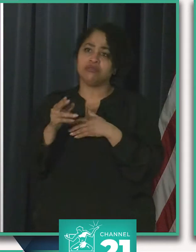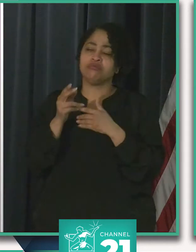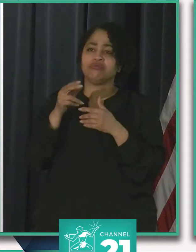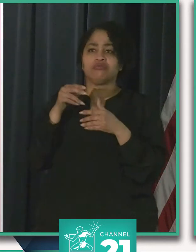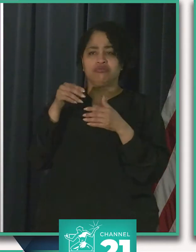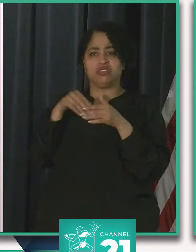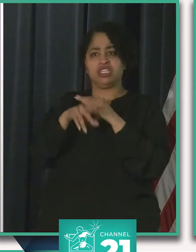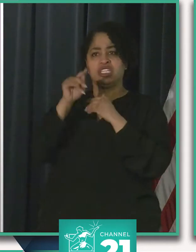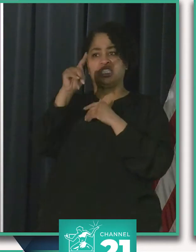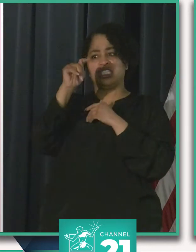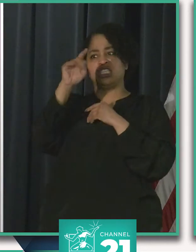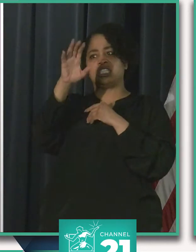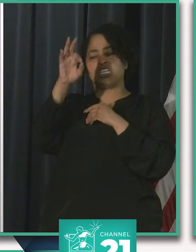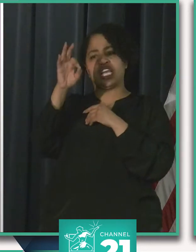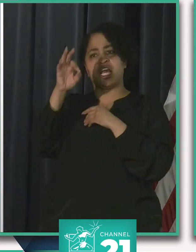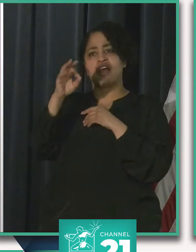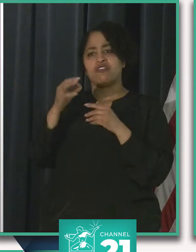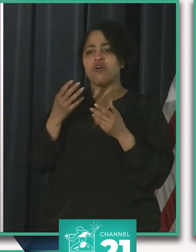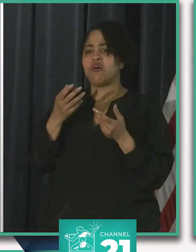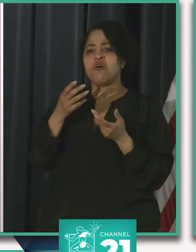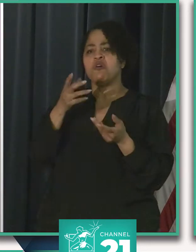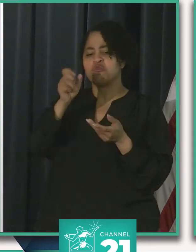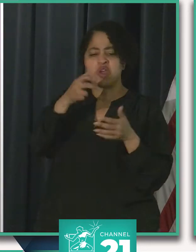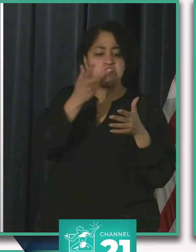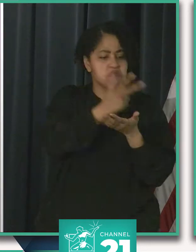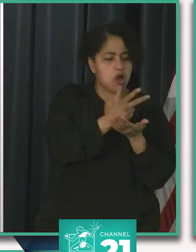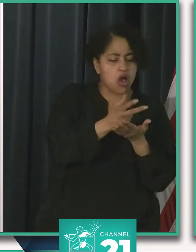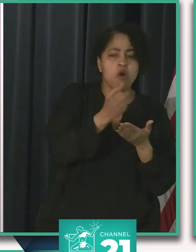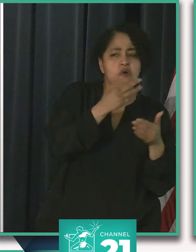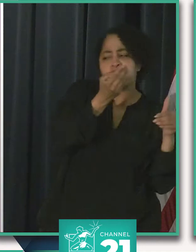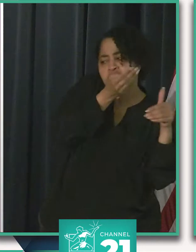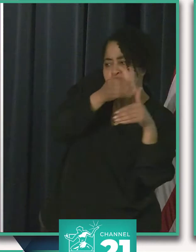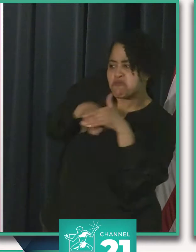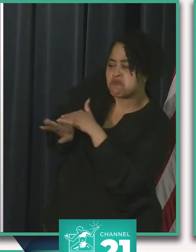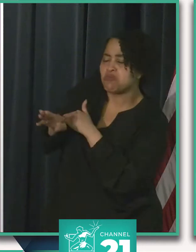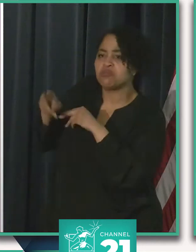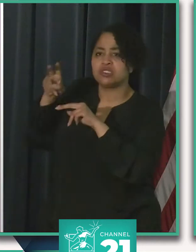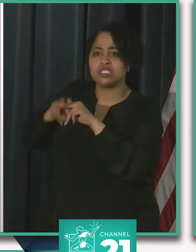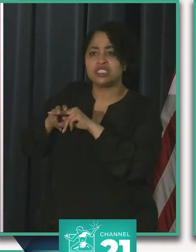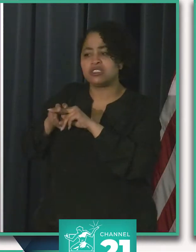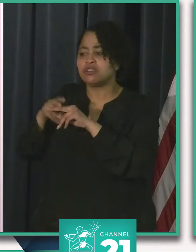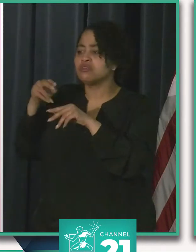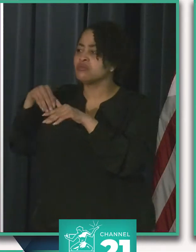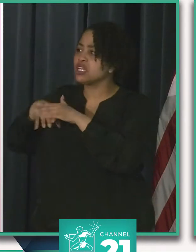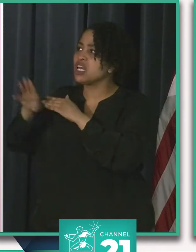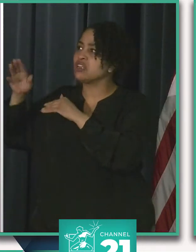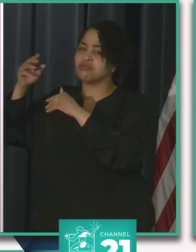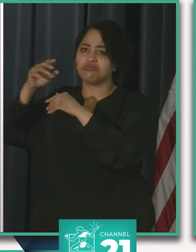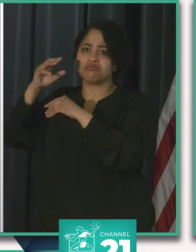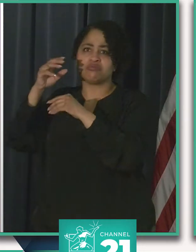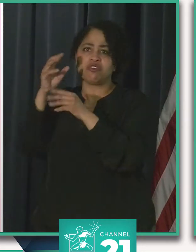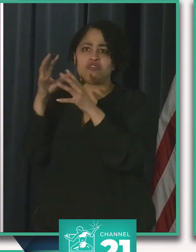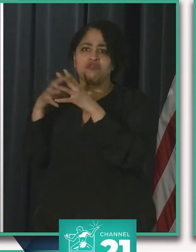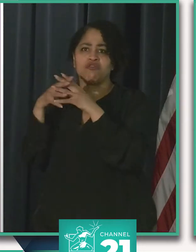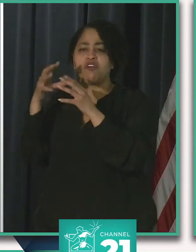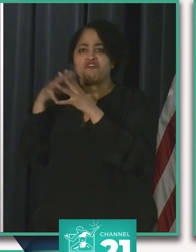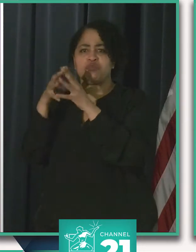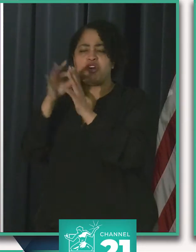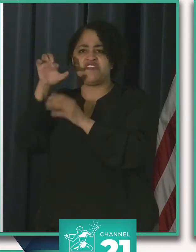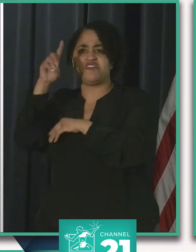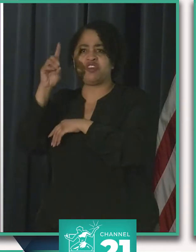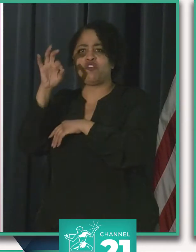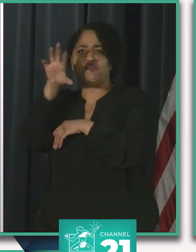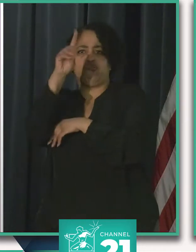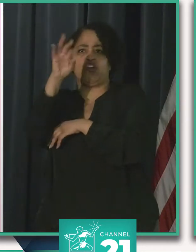waiting inside in line at Ford Field, you can go there. If you want to stay in your car and come through the drive-thru experience, you can go to